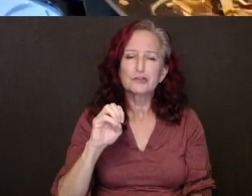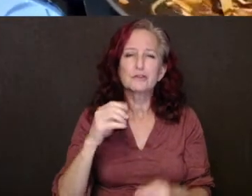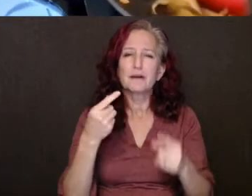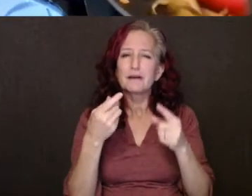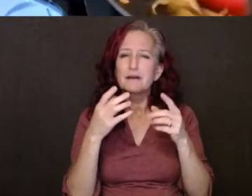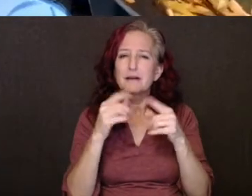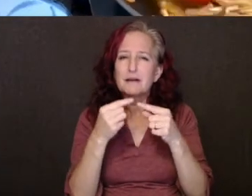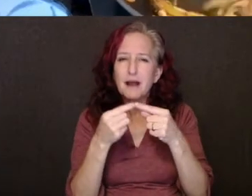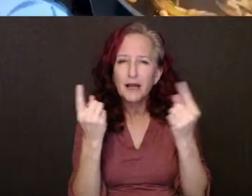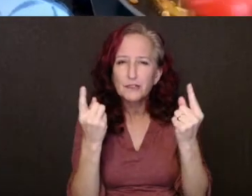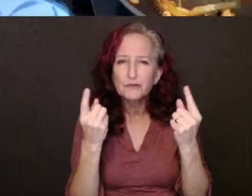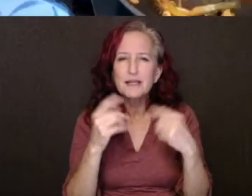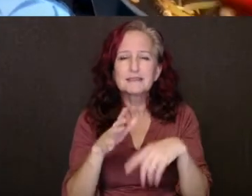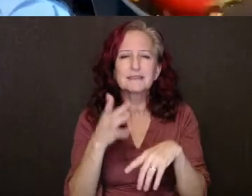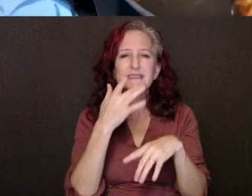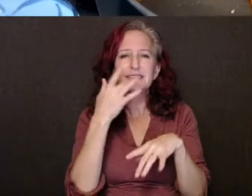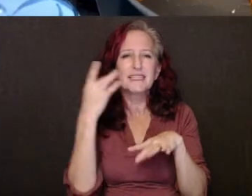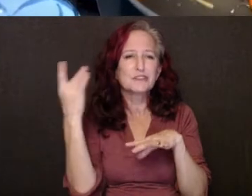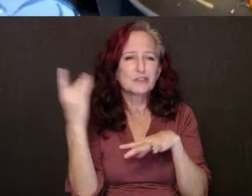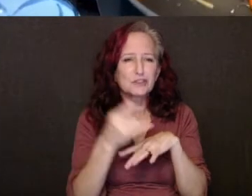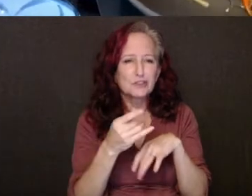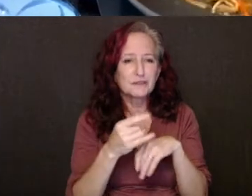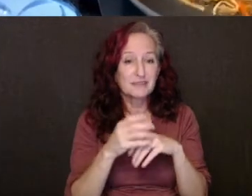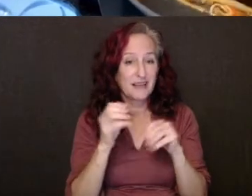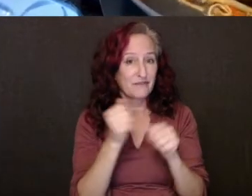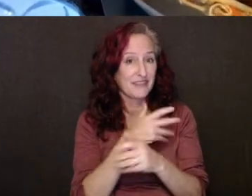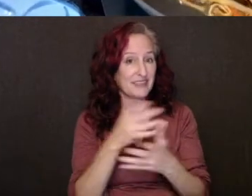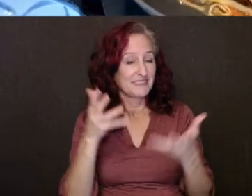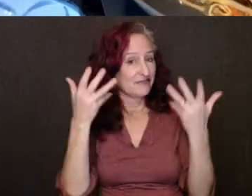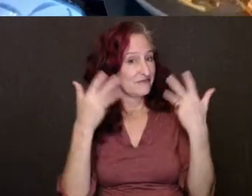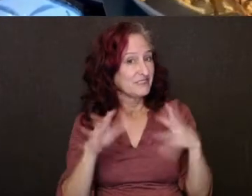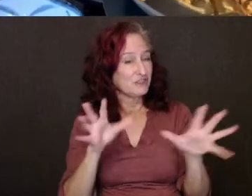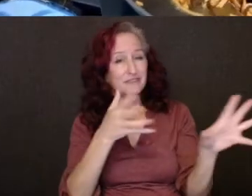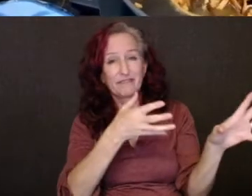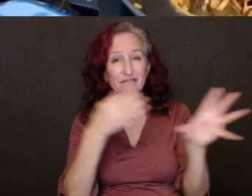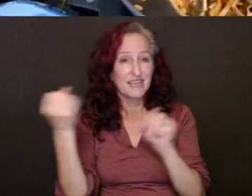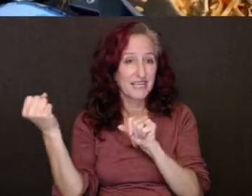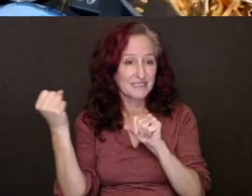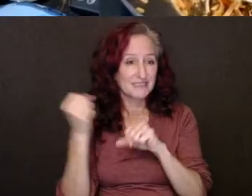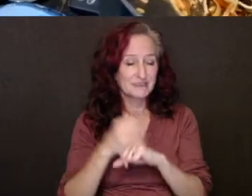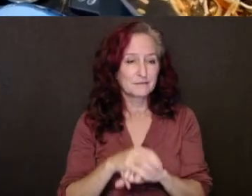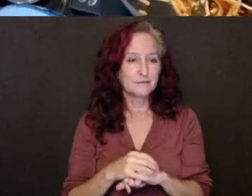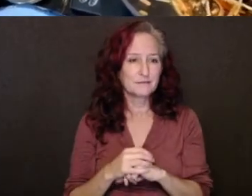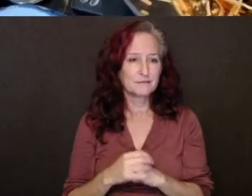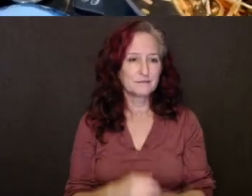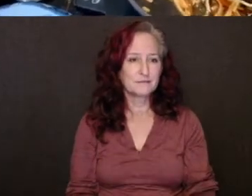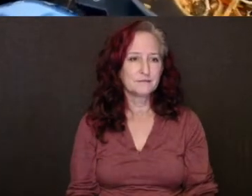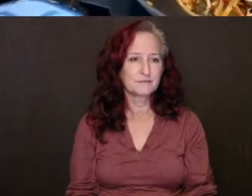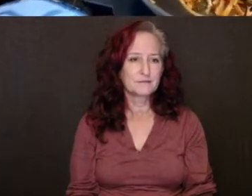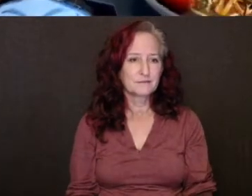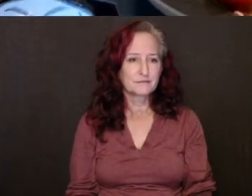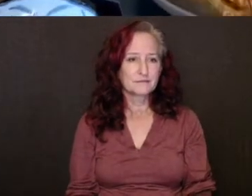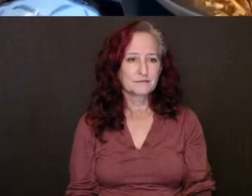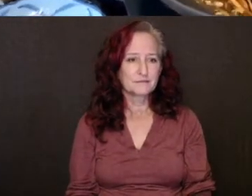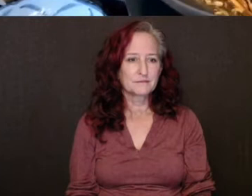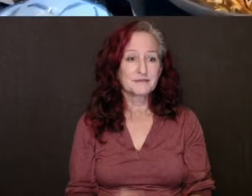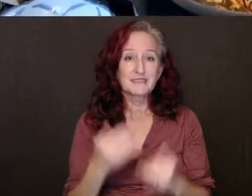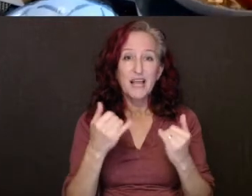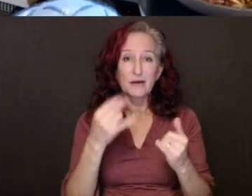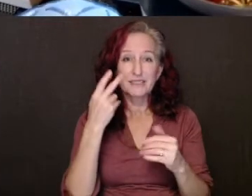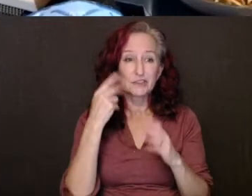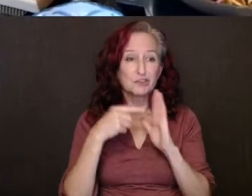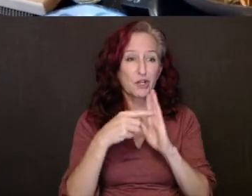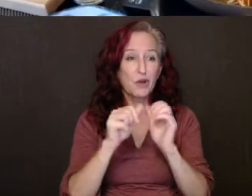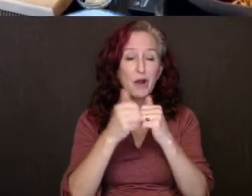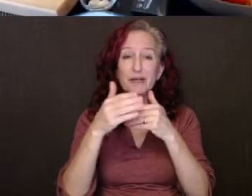cornstarch solution. And then when I serve, this is how amazing. Look at how beautiful this is. Very, very good. The wonderful thing